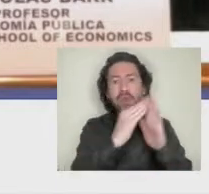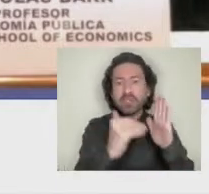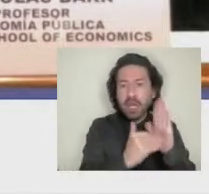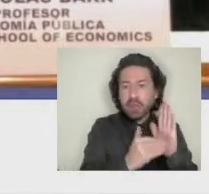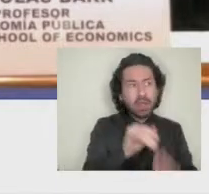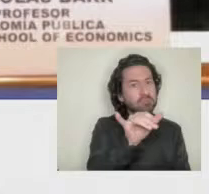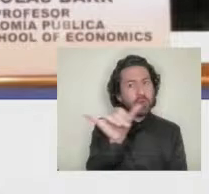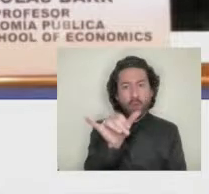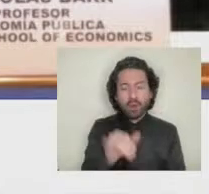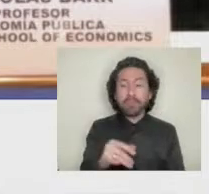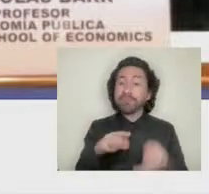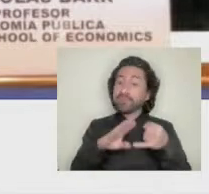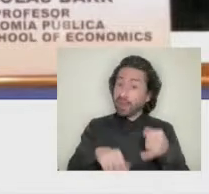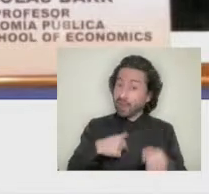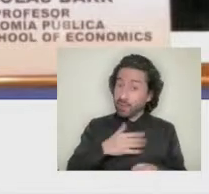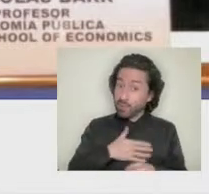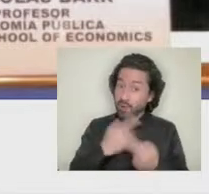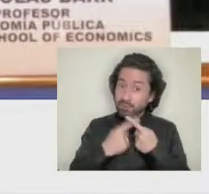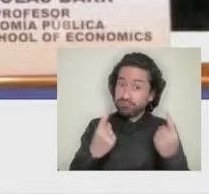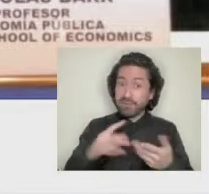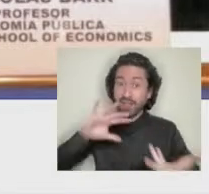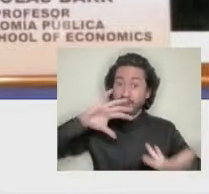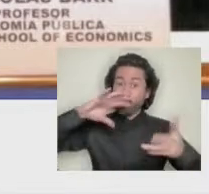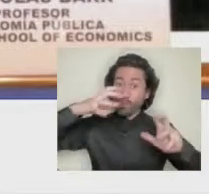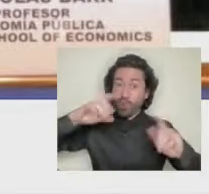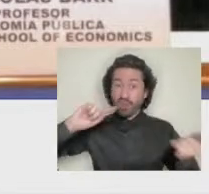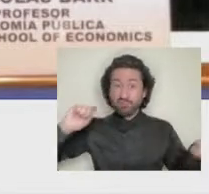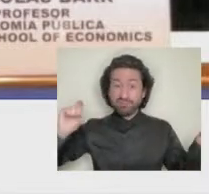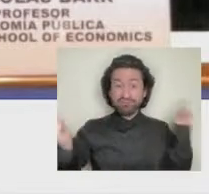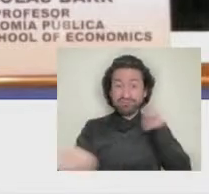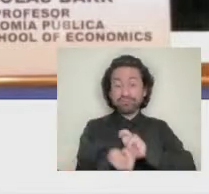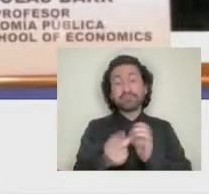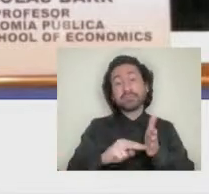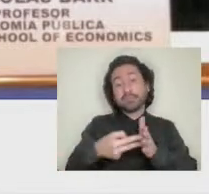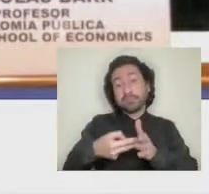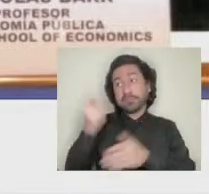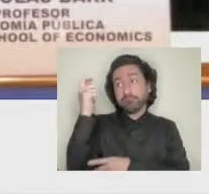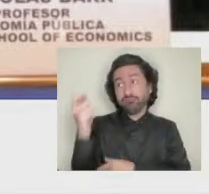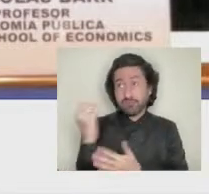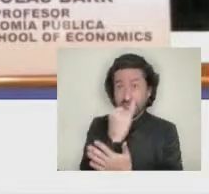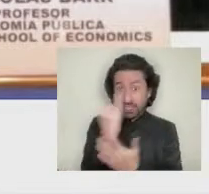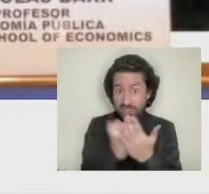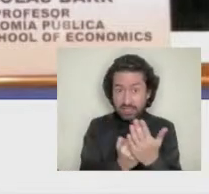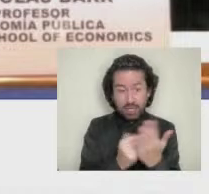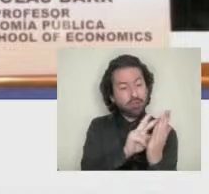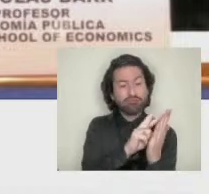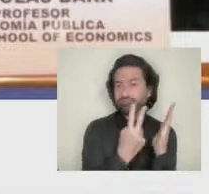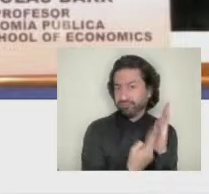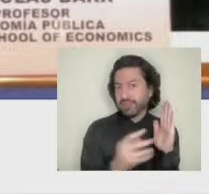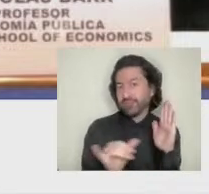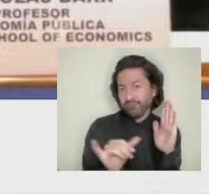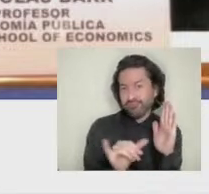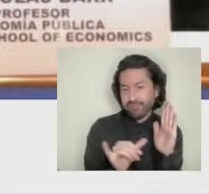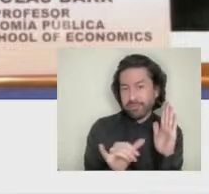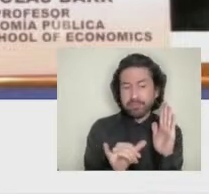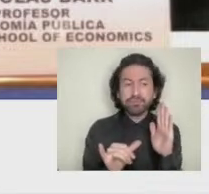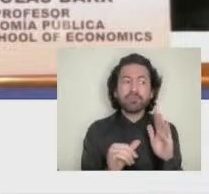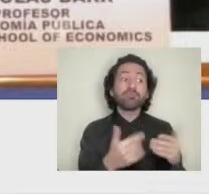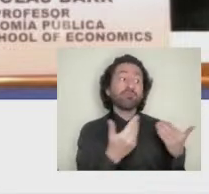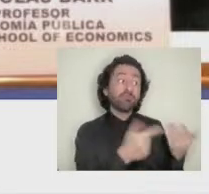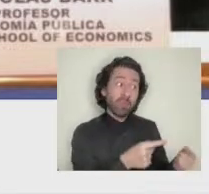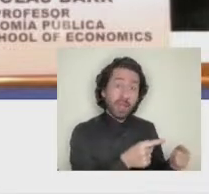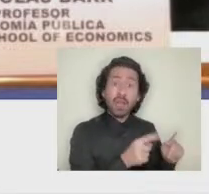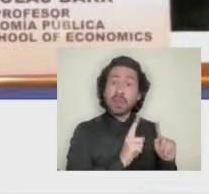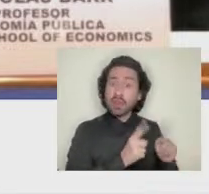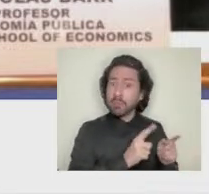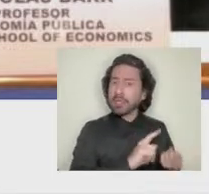world is changing. That means pension designs have to change. The welfare state needs to change to accommodate, amongst other